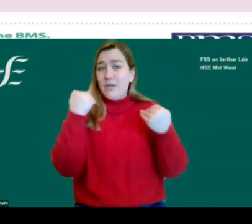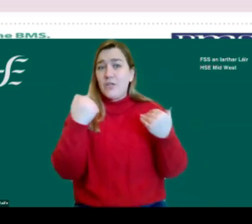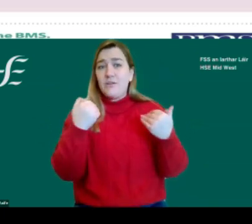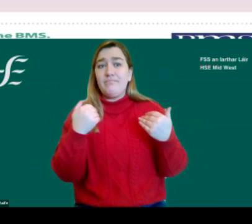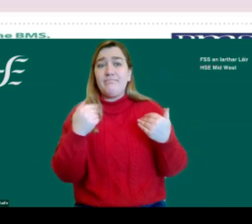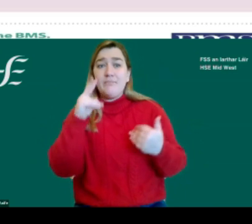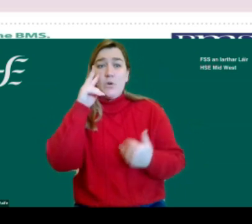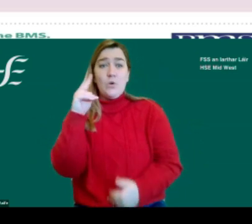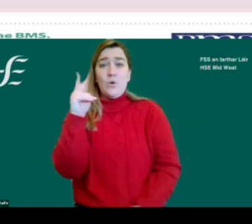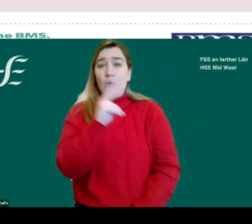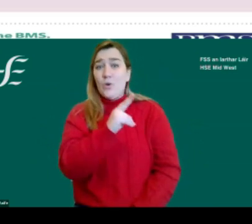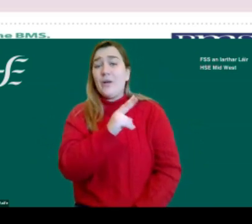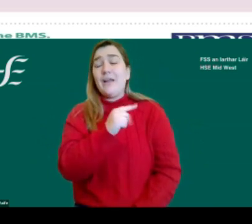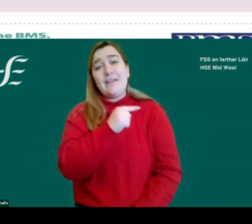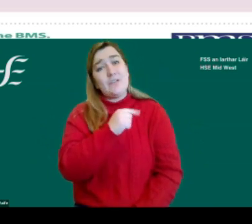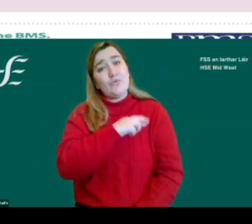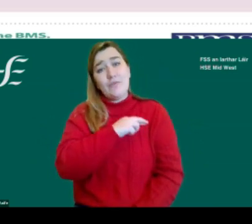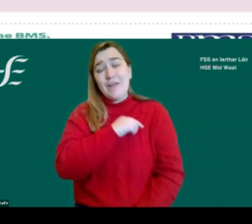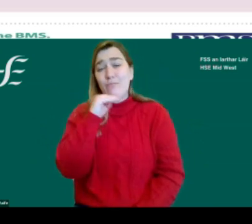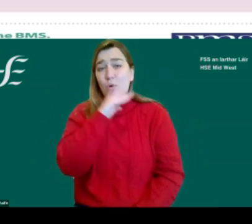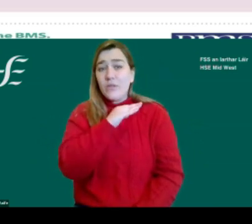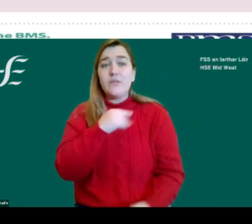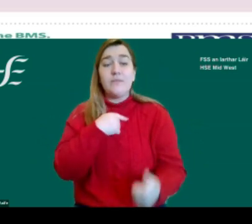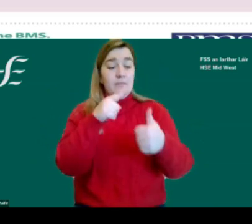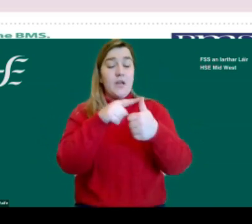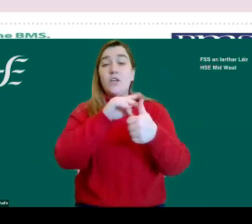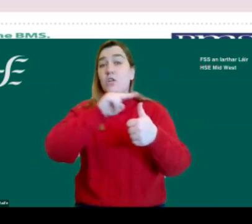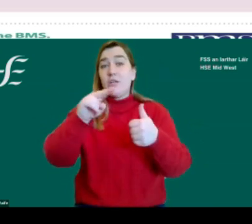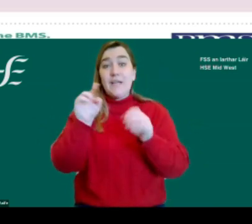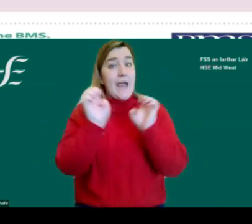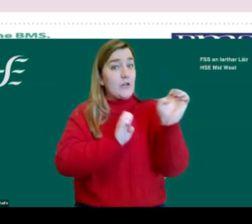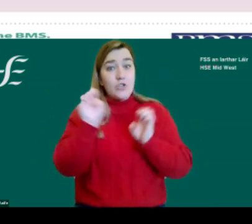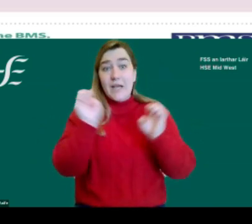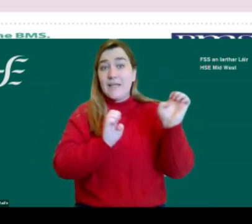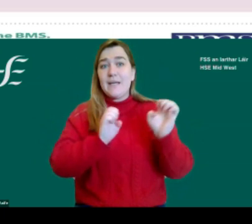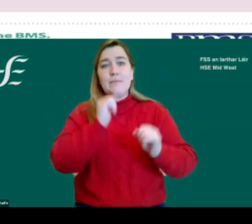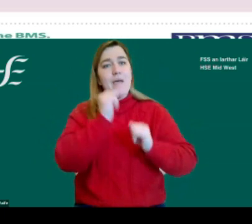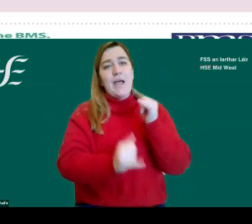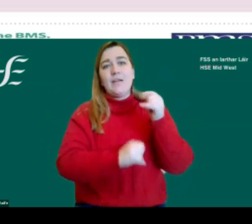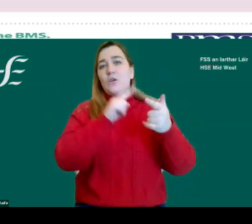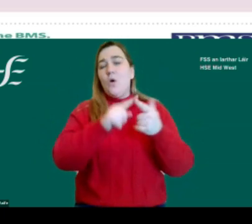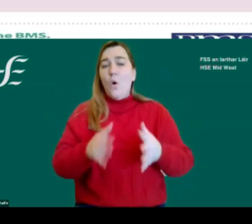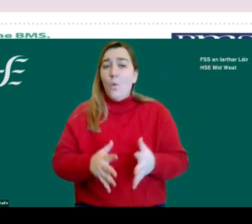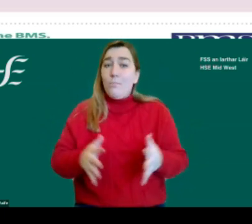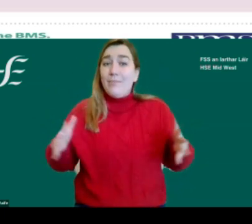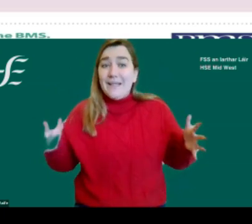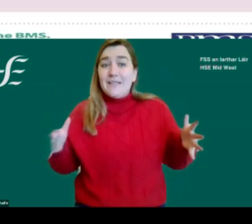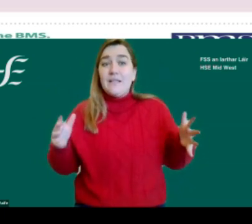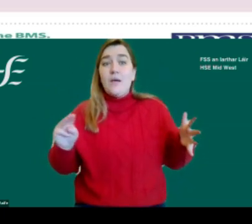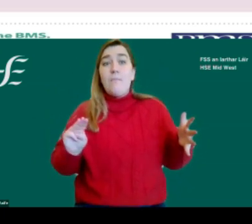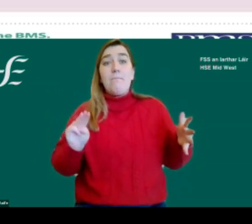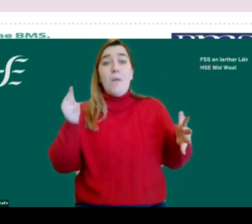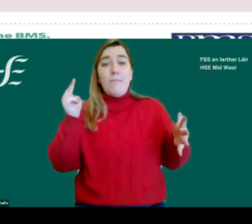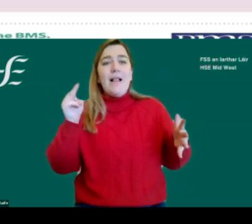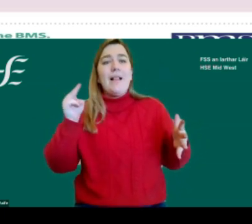bad. Being overweight or obese. Look at all the purple ladies there, all the extra cases of breast cancer per 1,000 women over 50 to 59. So